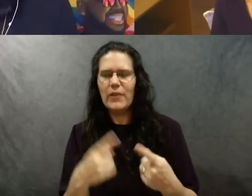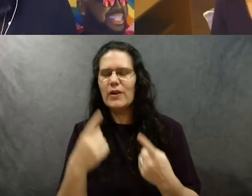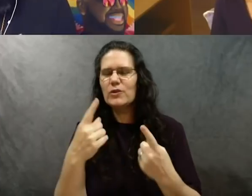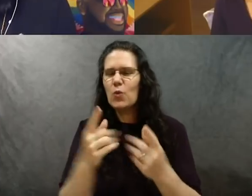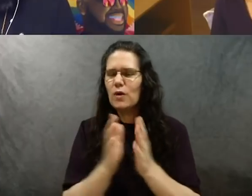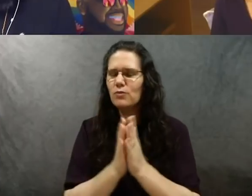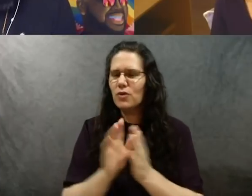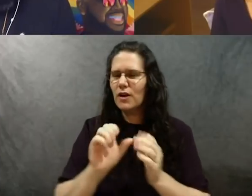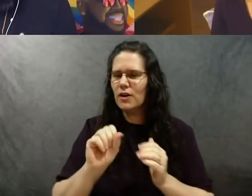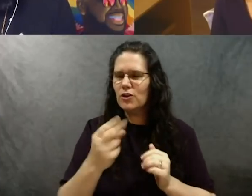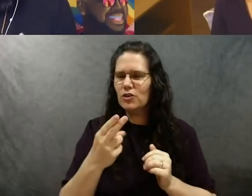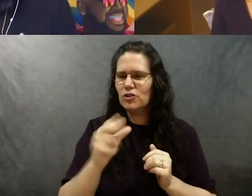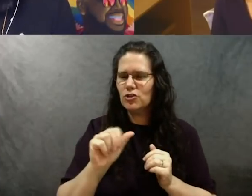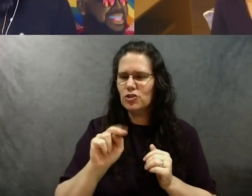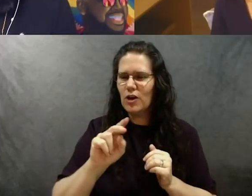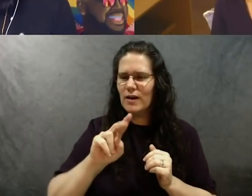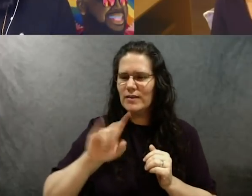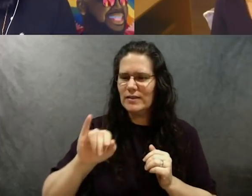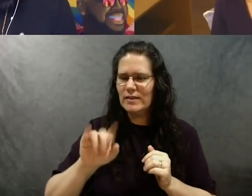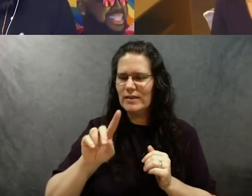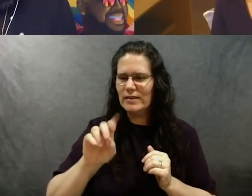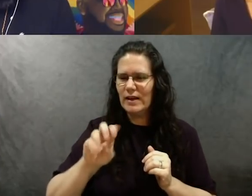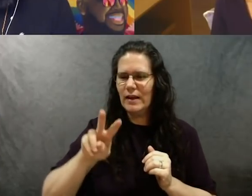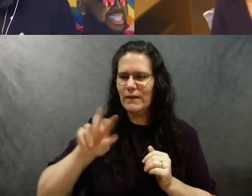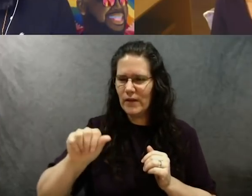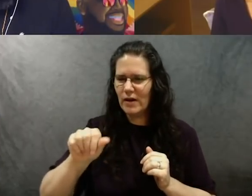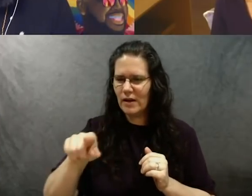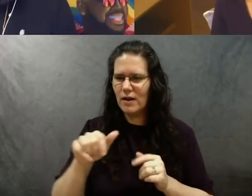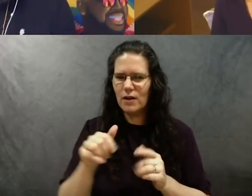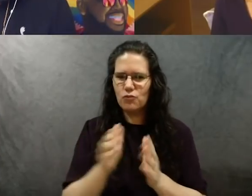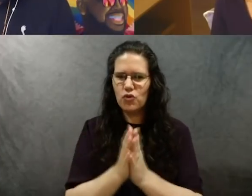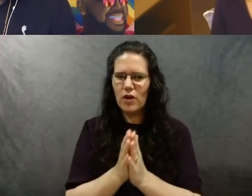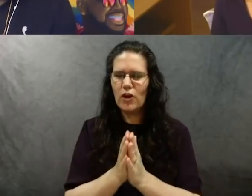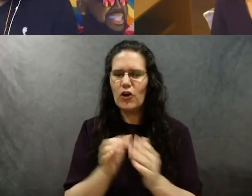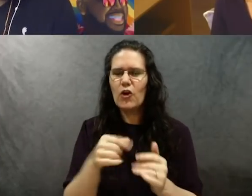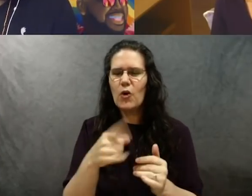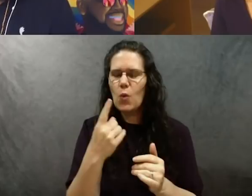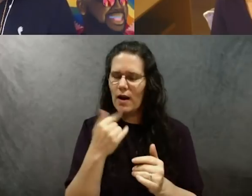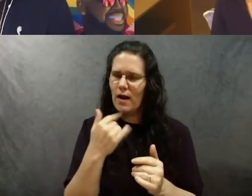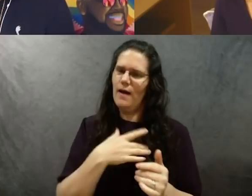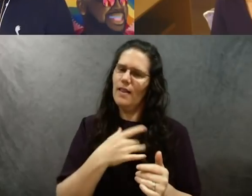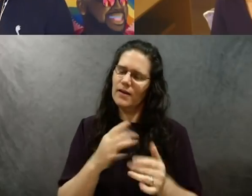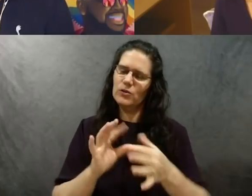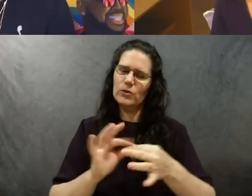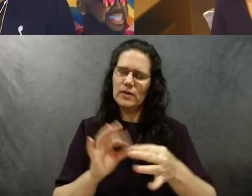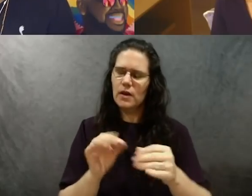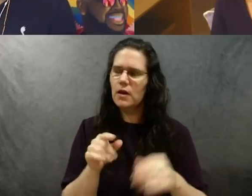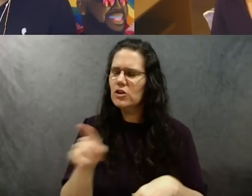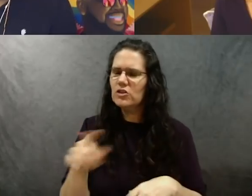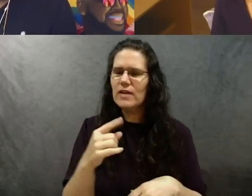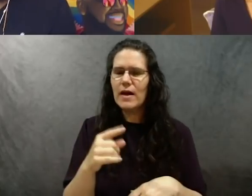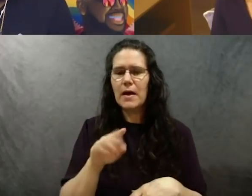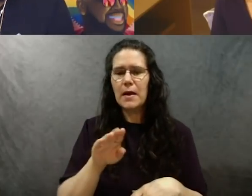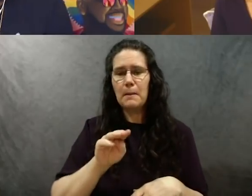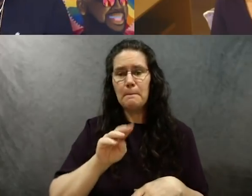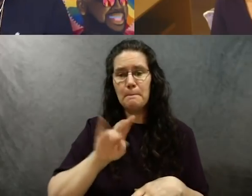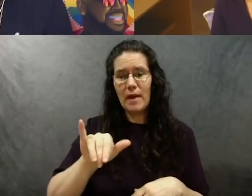that I love to recite in some of my practices. And in the prayer, Shanti Deva says, you know, may I become the